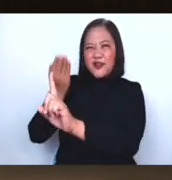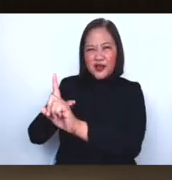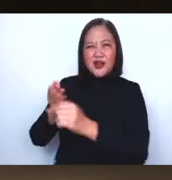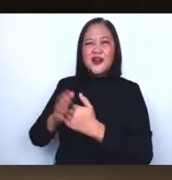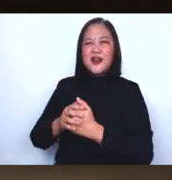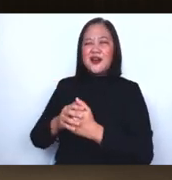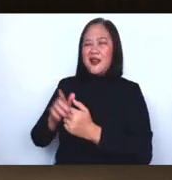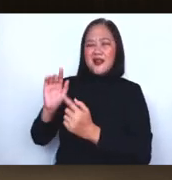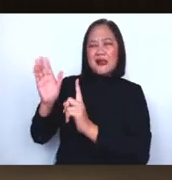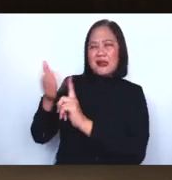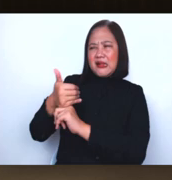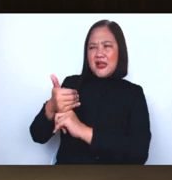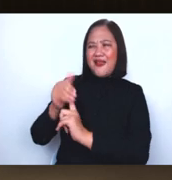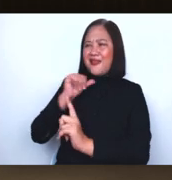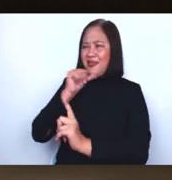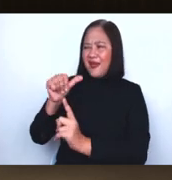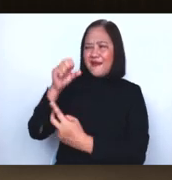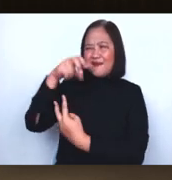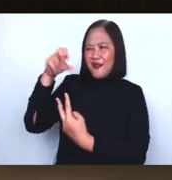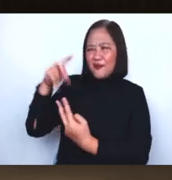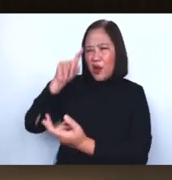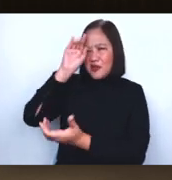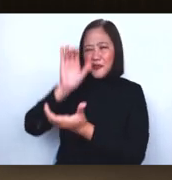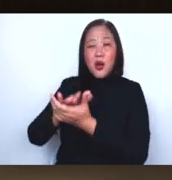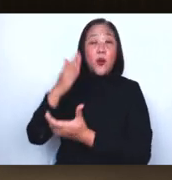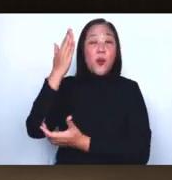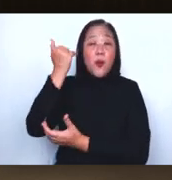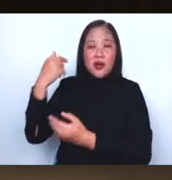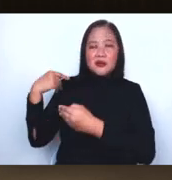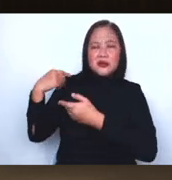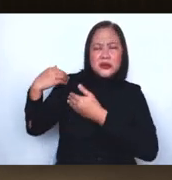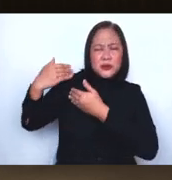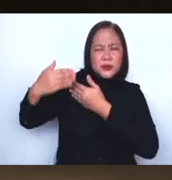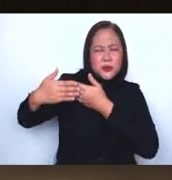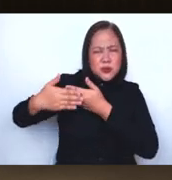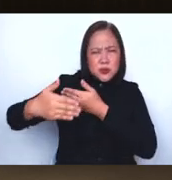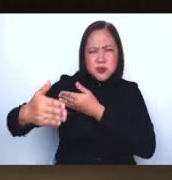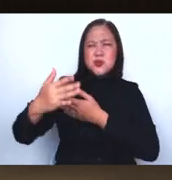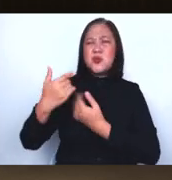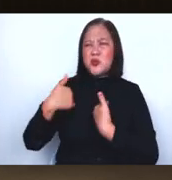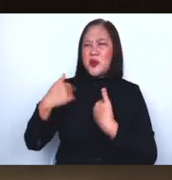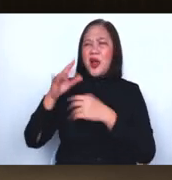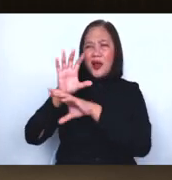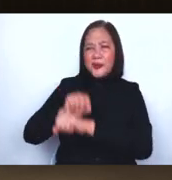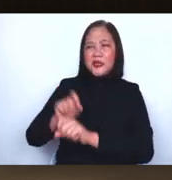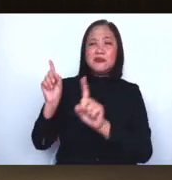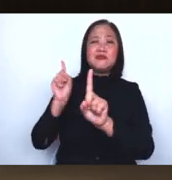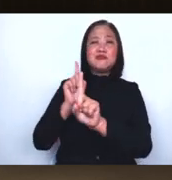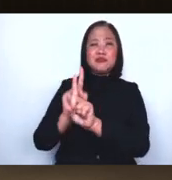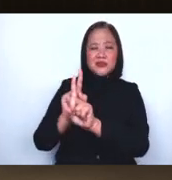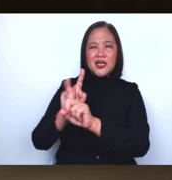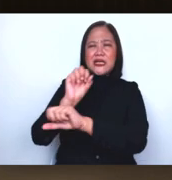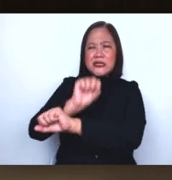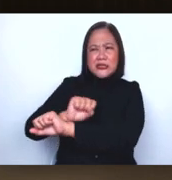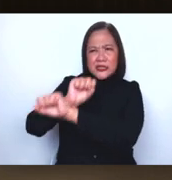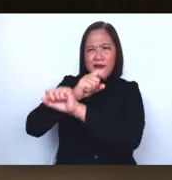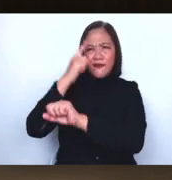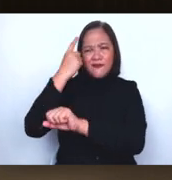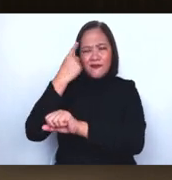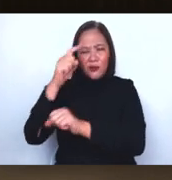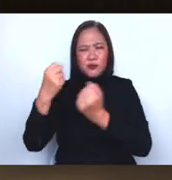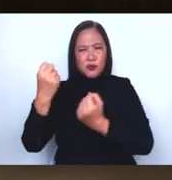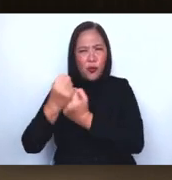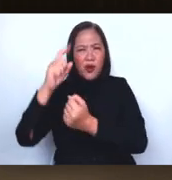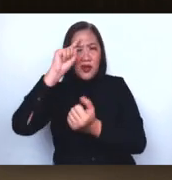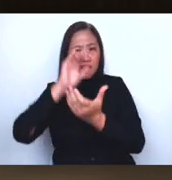erring, unfaithful husband. Because for centuries, she has been used to be in the background, to be a slave to